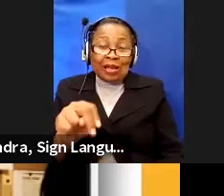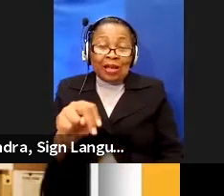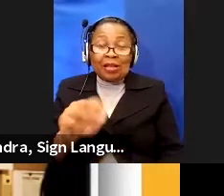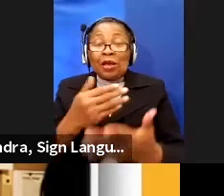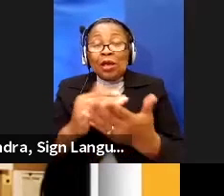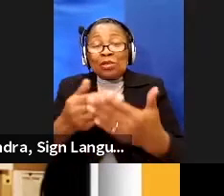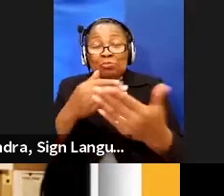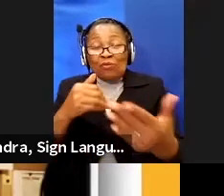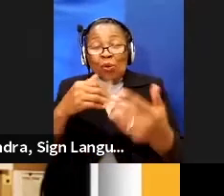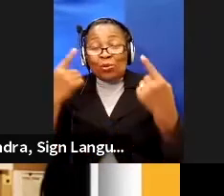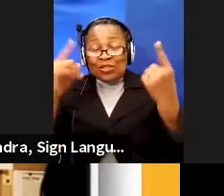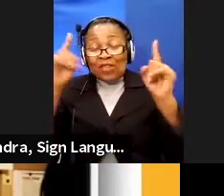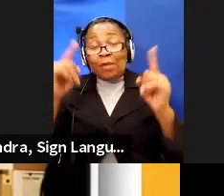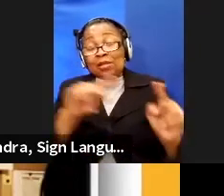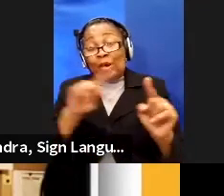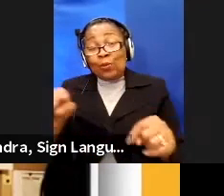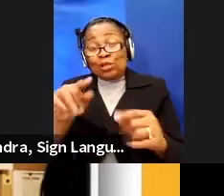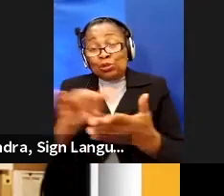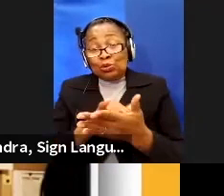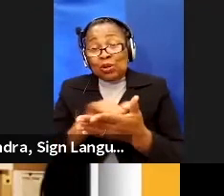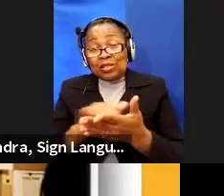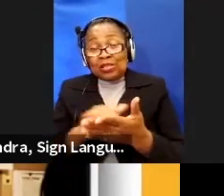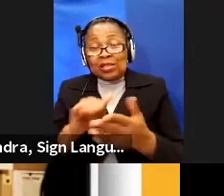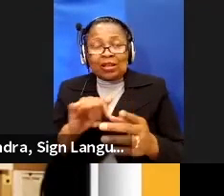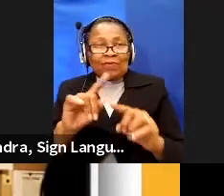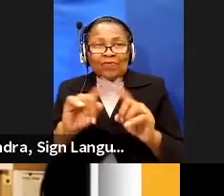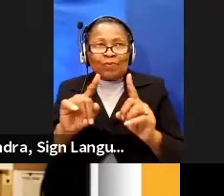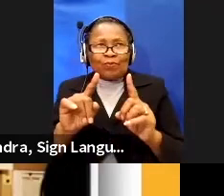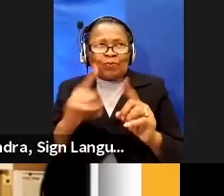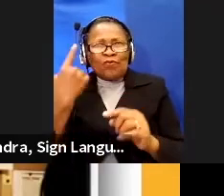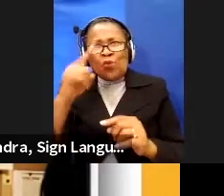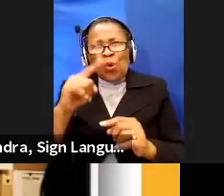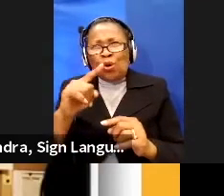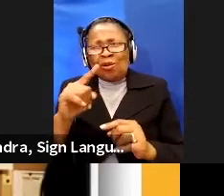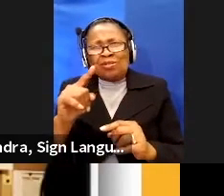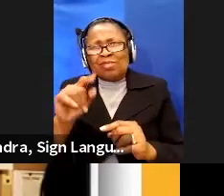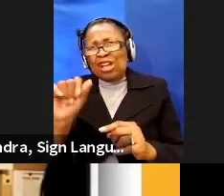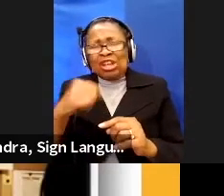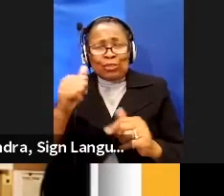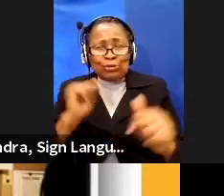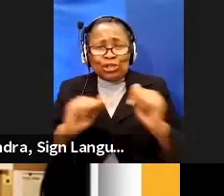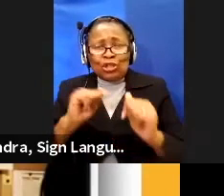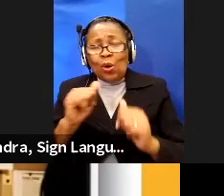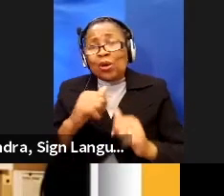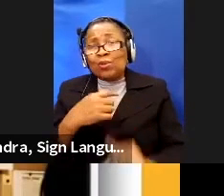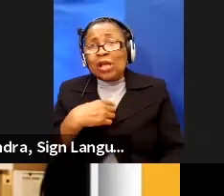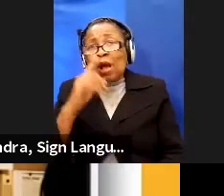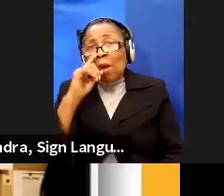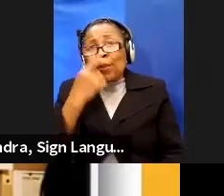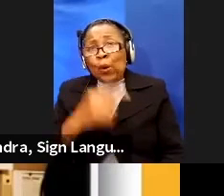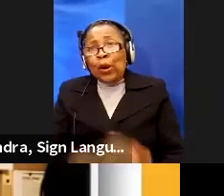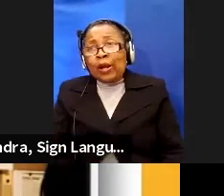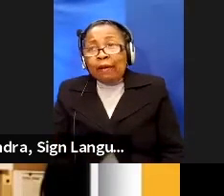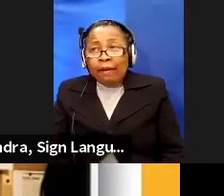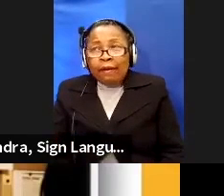was actually in New York City for a different thing. It was for another show, and I was like, oh, I'm bored. And I ended